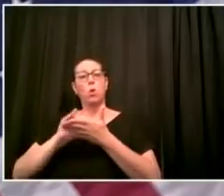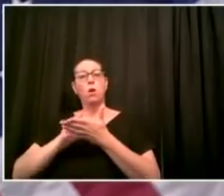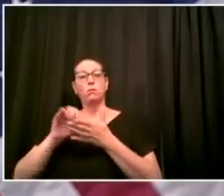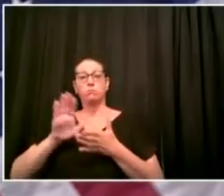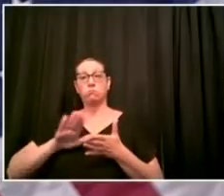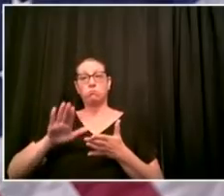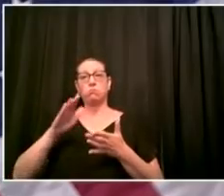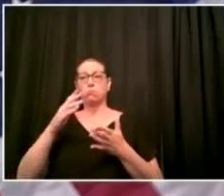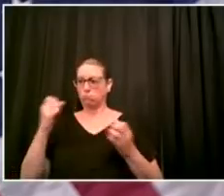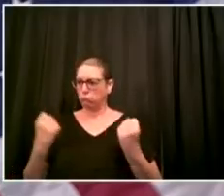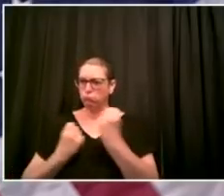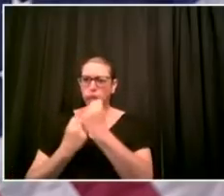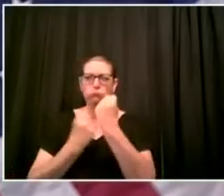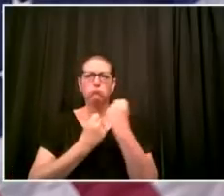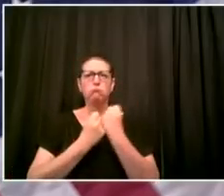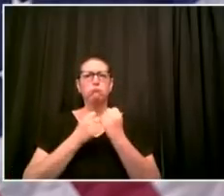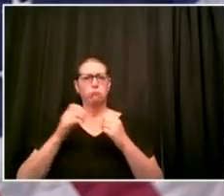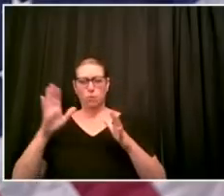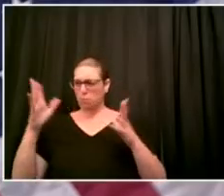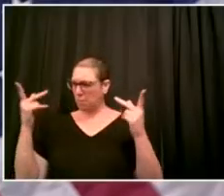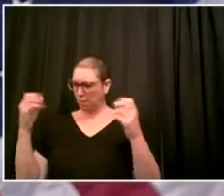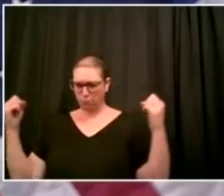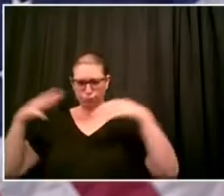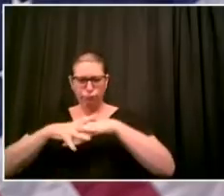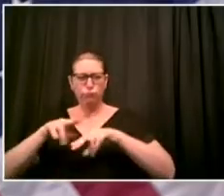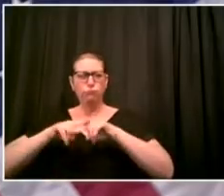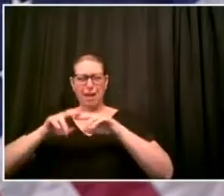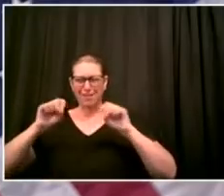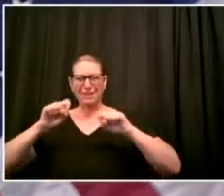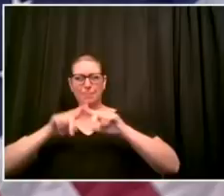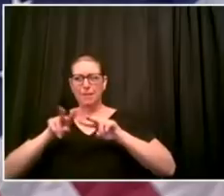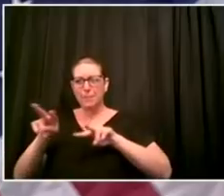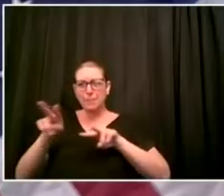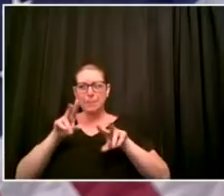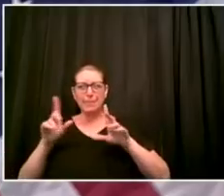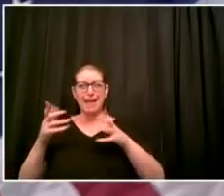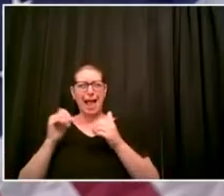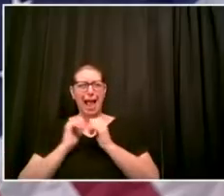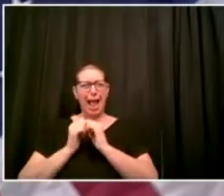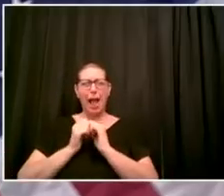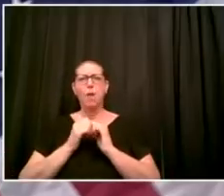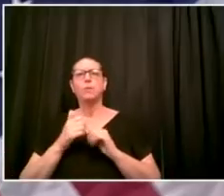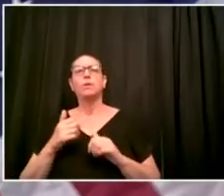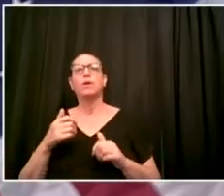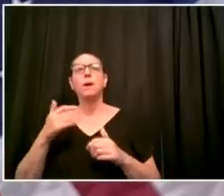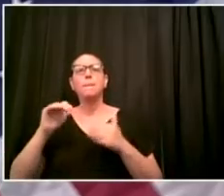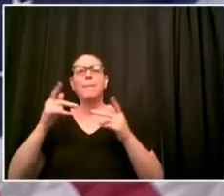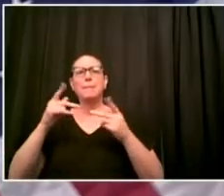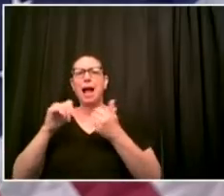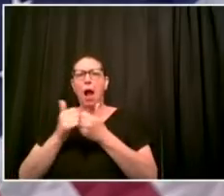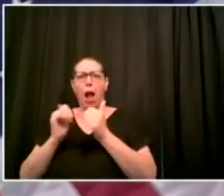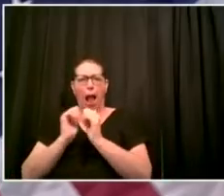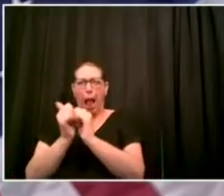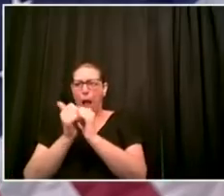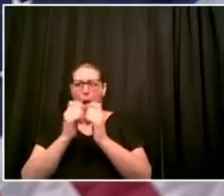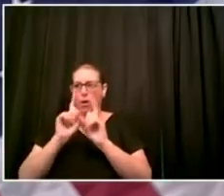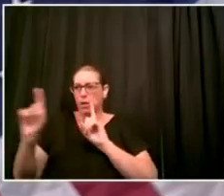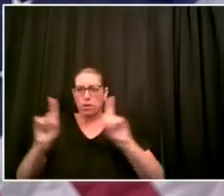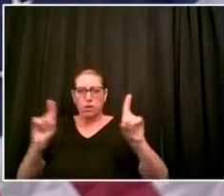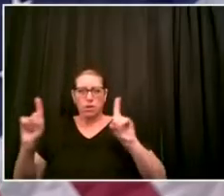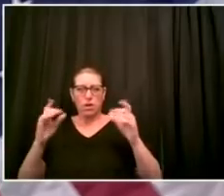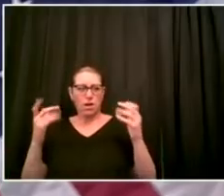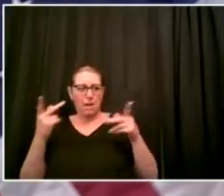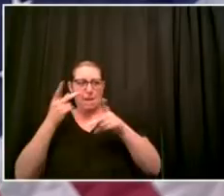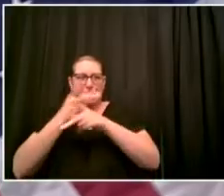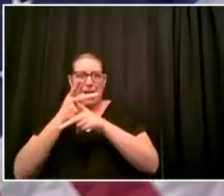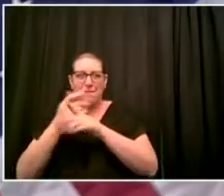is it? Yeah, so Andrew, great question. First of all, the future is going to be